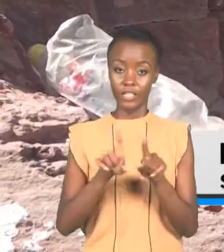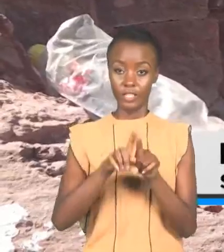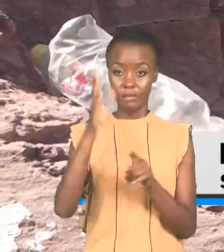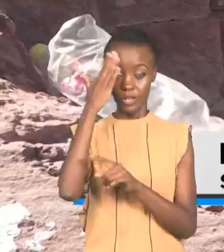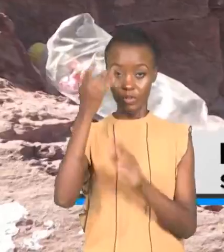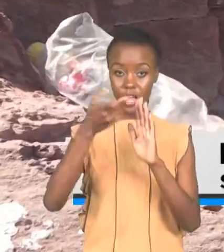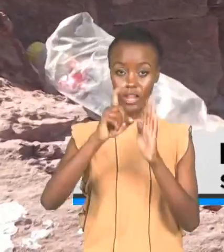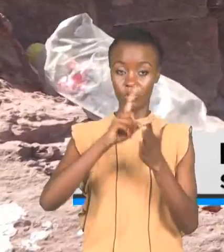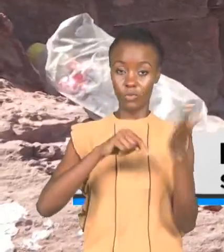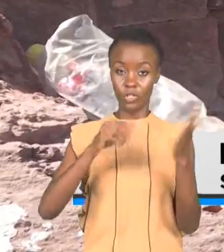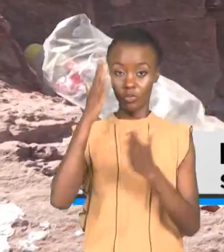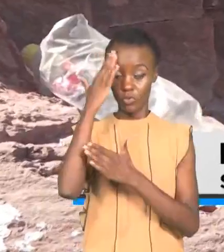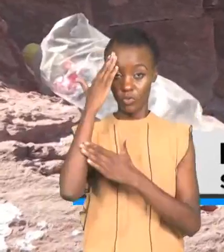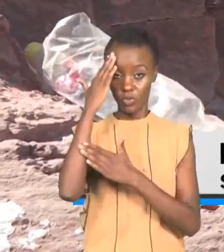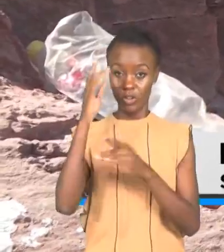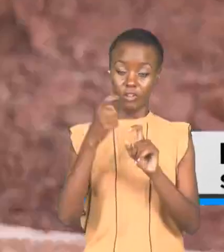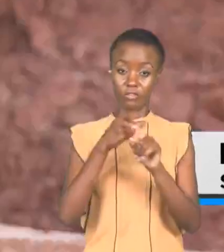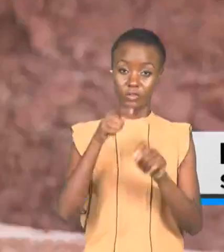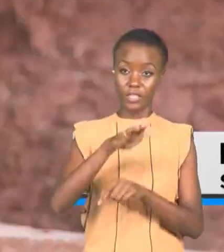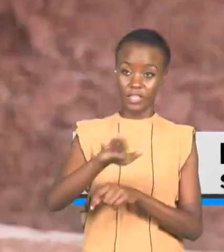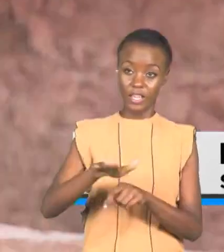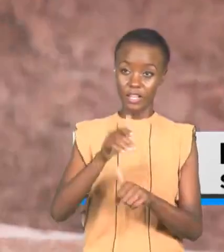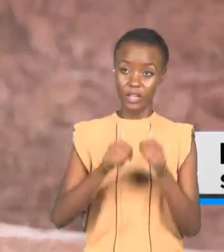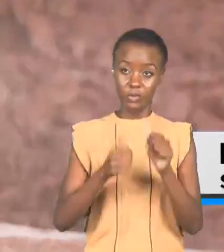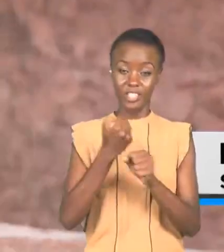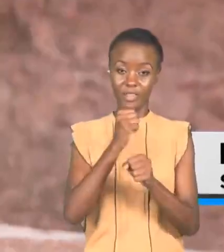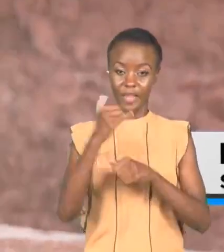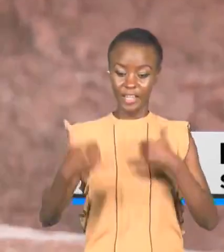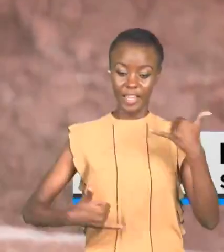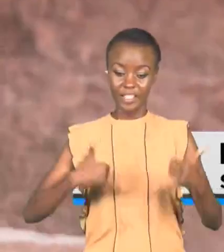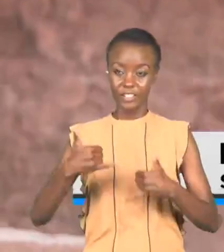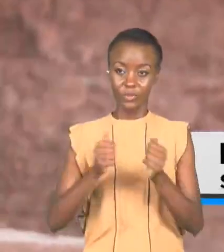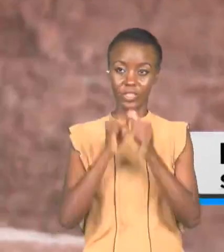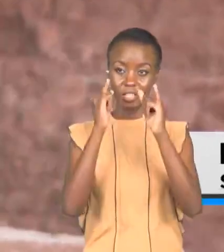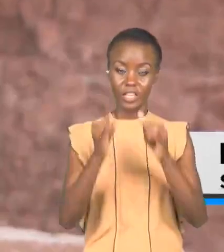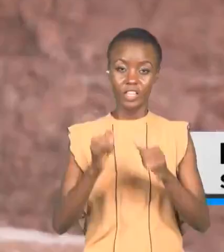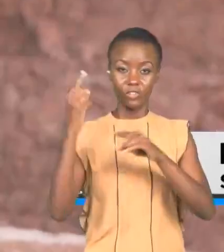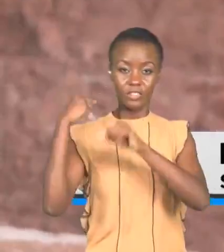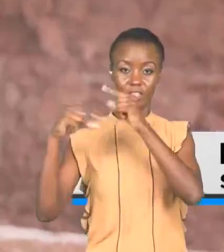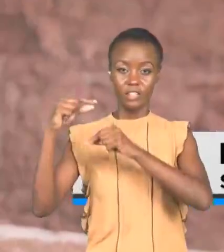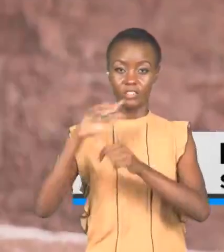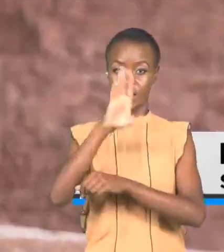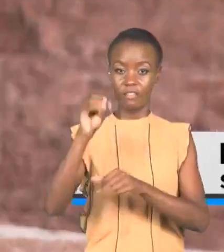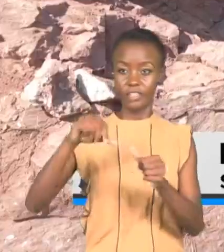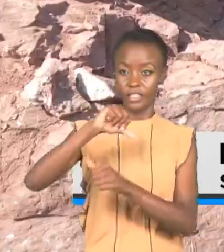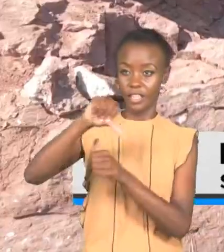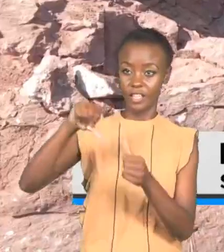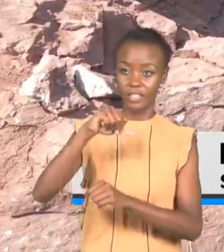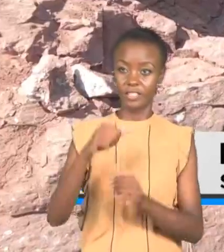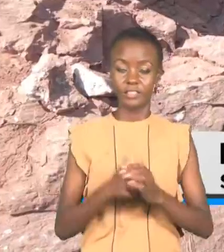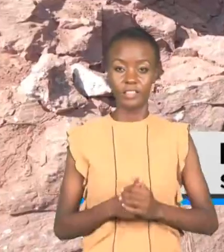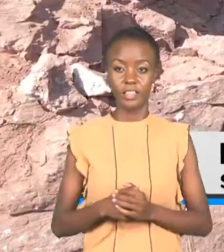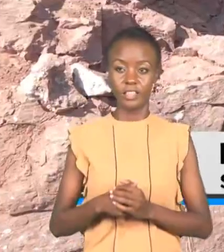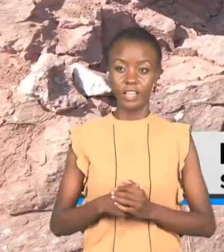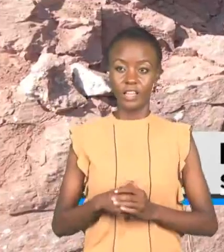to the country's reputation as a paleo paradise and caused excitement among a new generation of African scientists. We have all